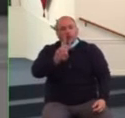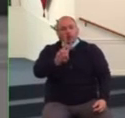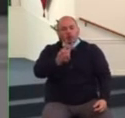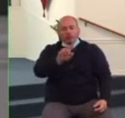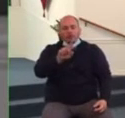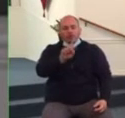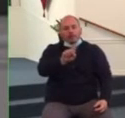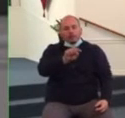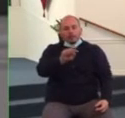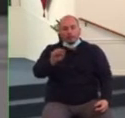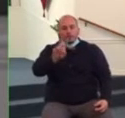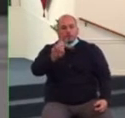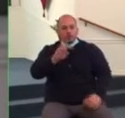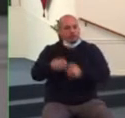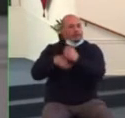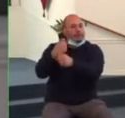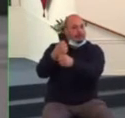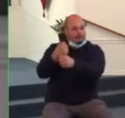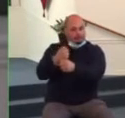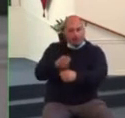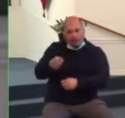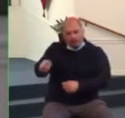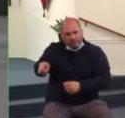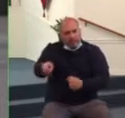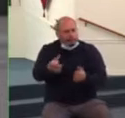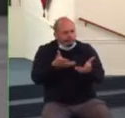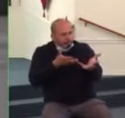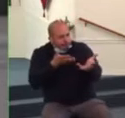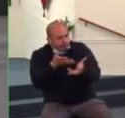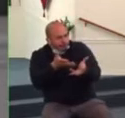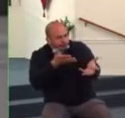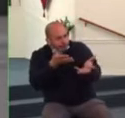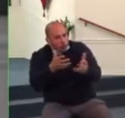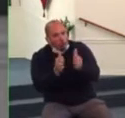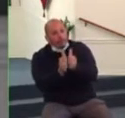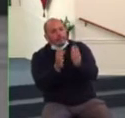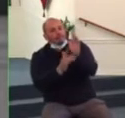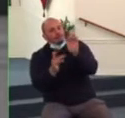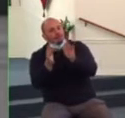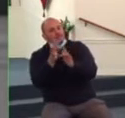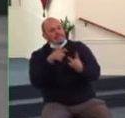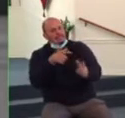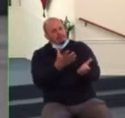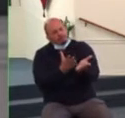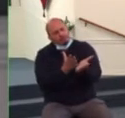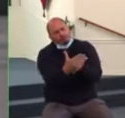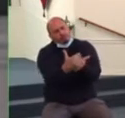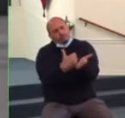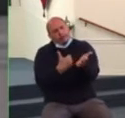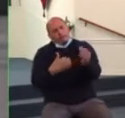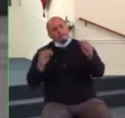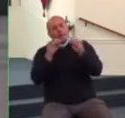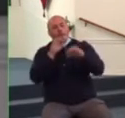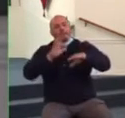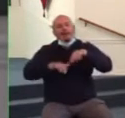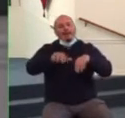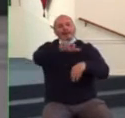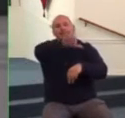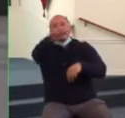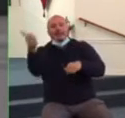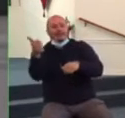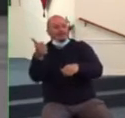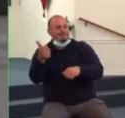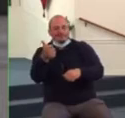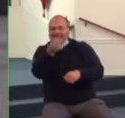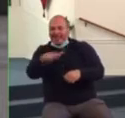guess. And they have gotten to know him more intimately than anyone else who follows him. And they are beginning to